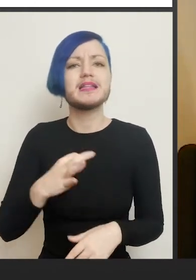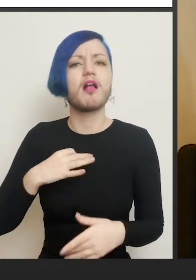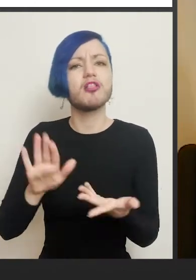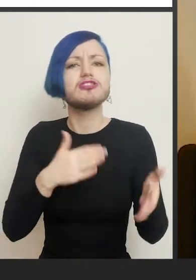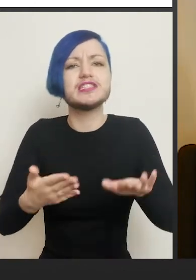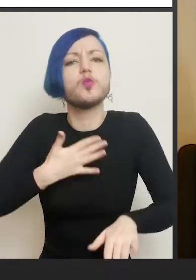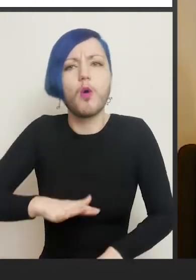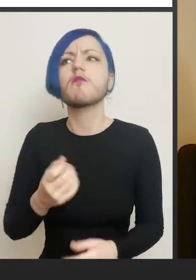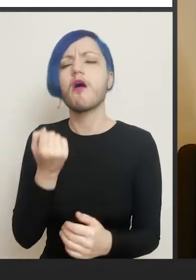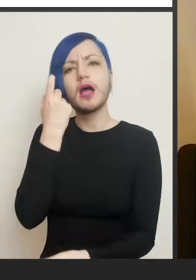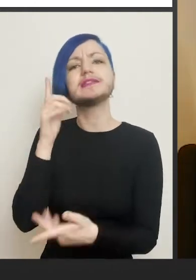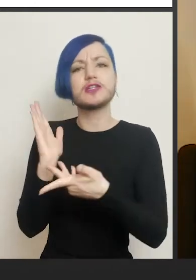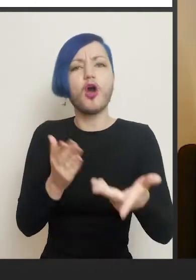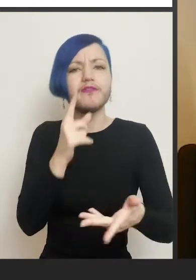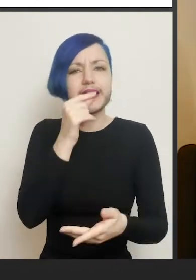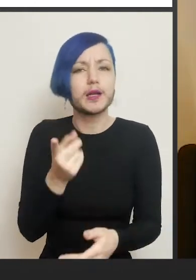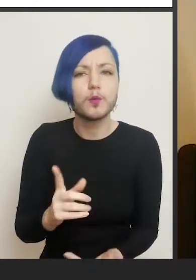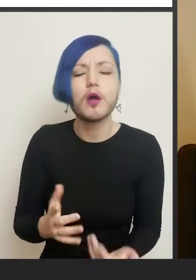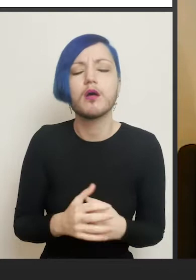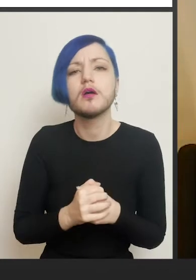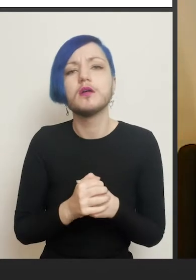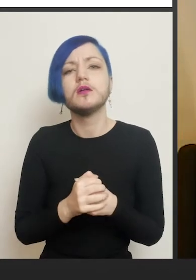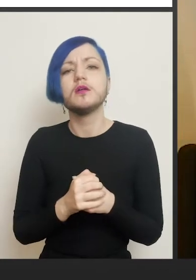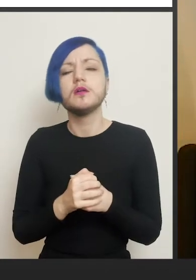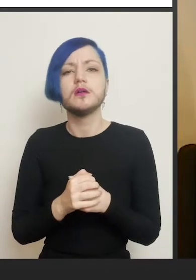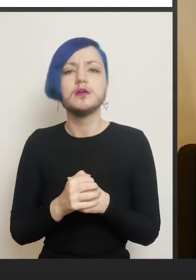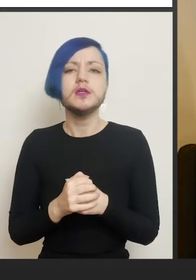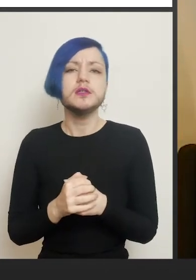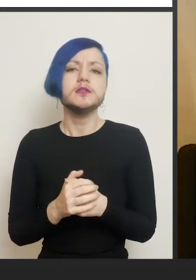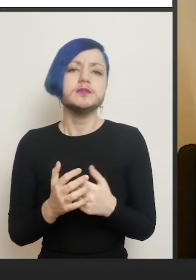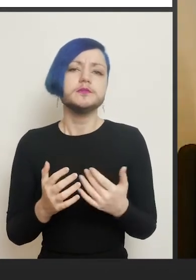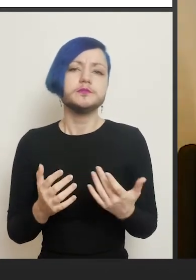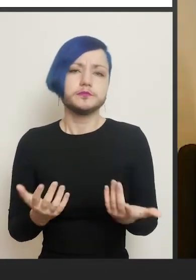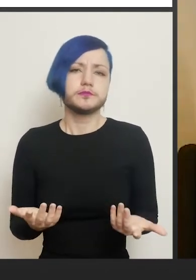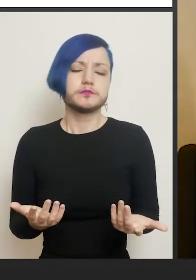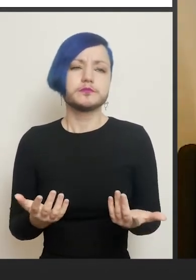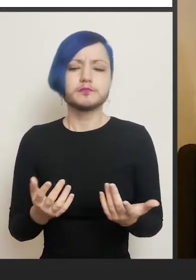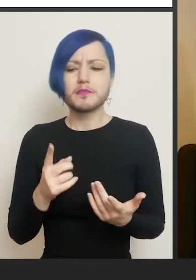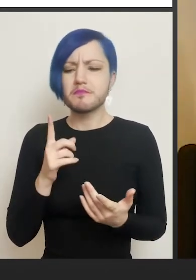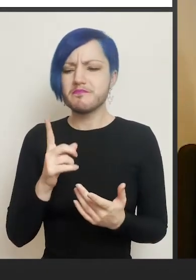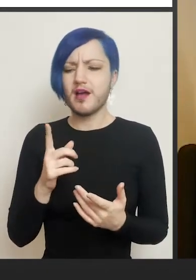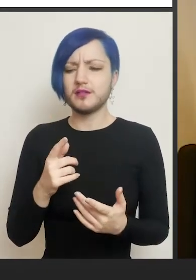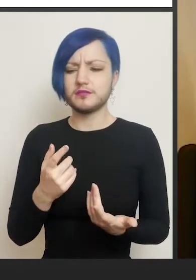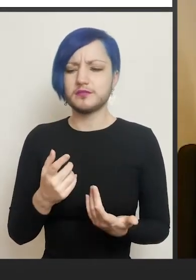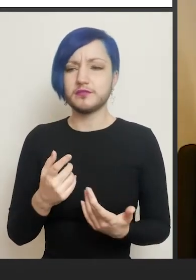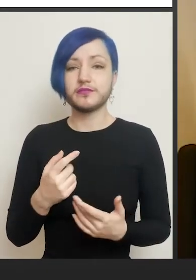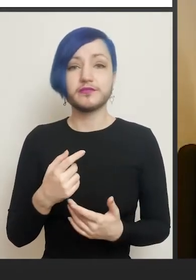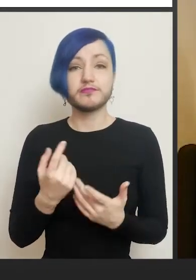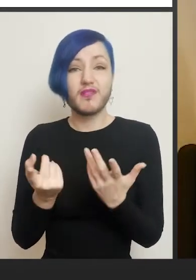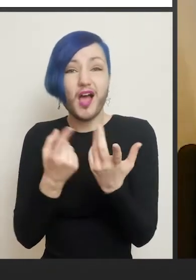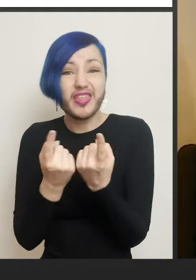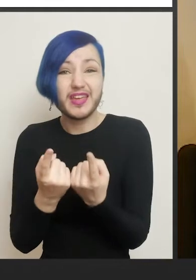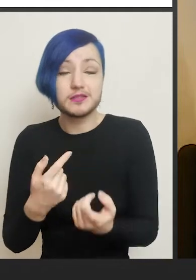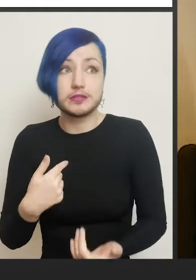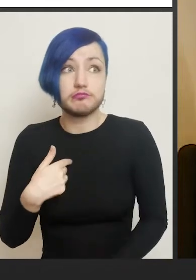medically transition, I understand what can be offered in that sense, but I don't know what